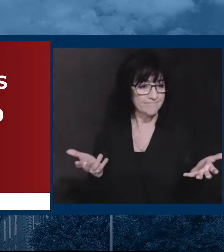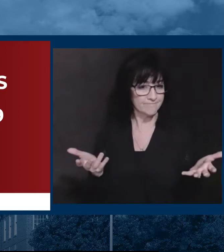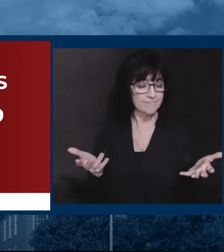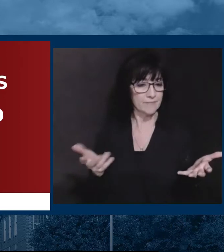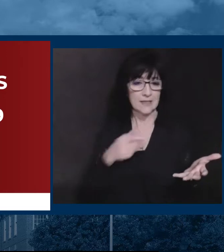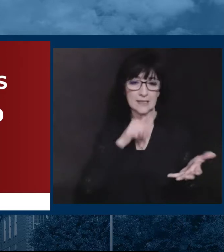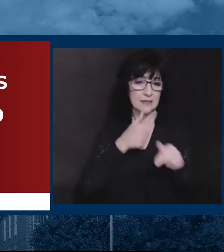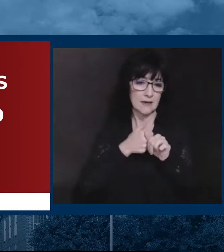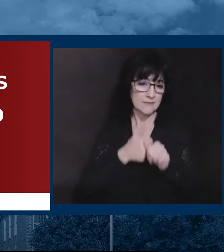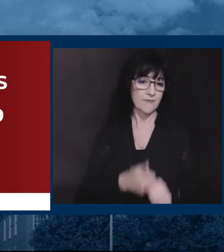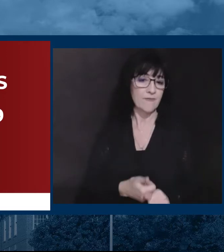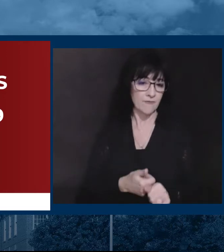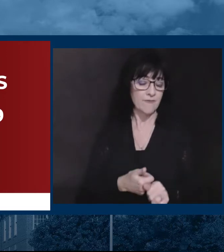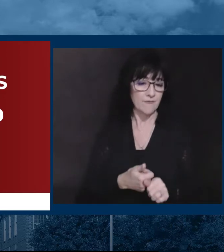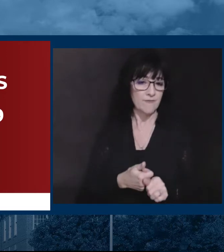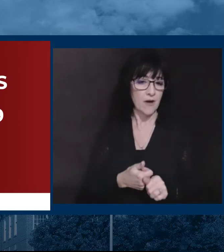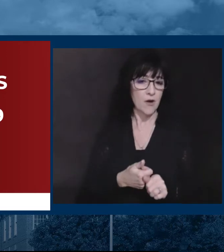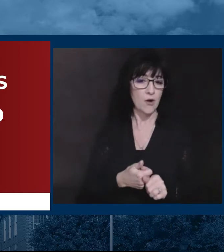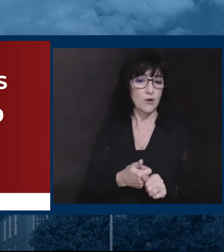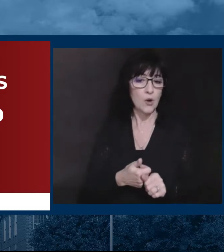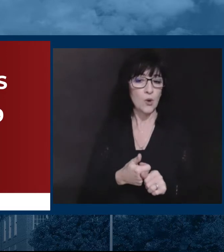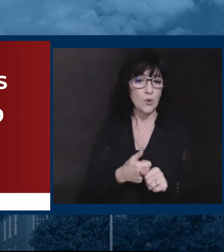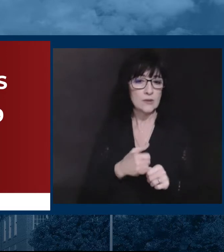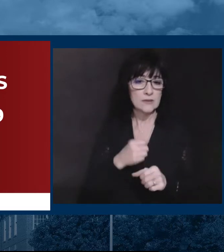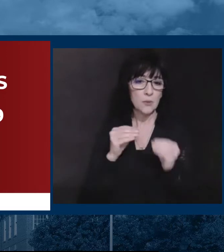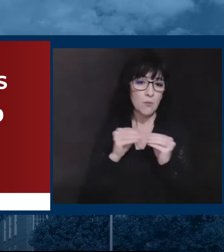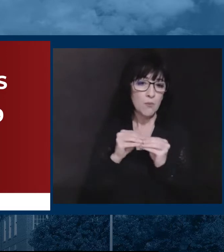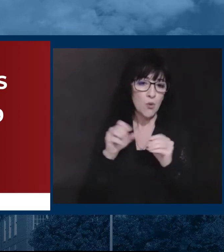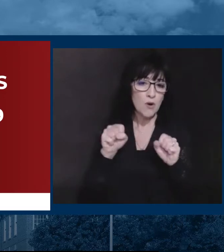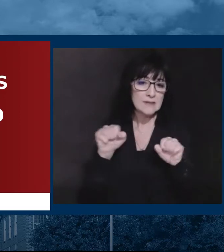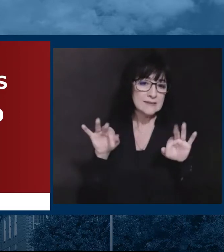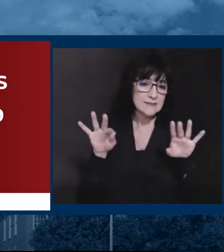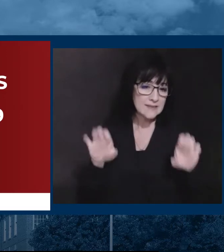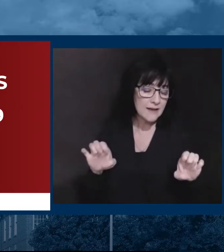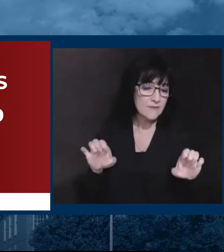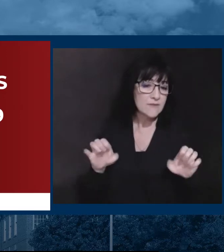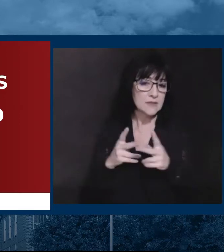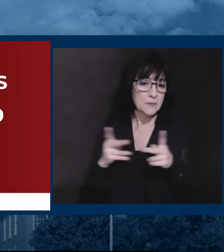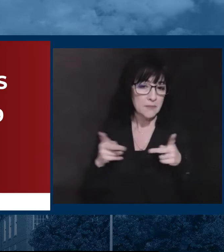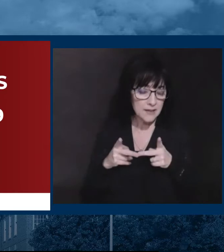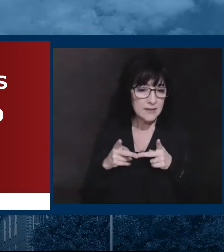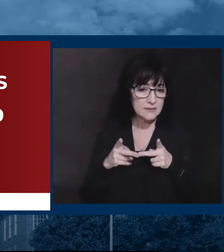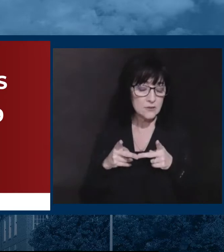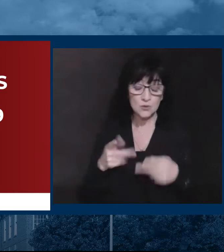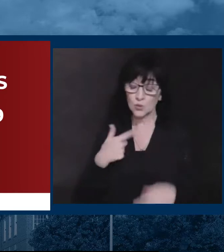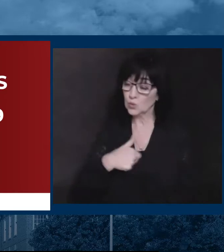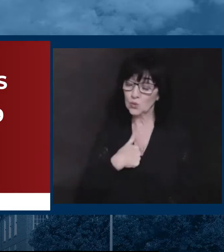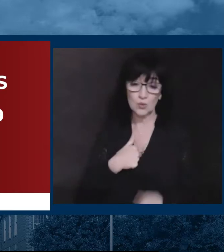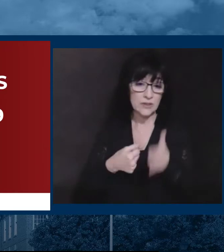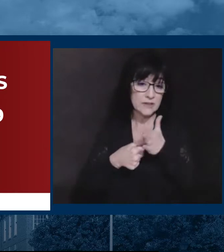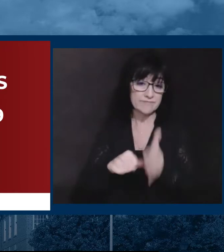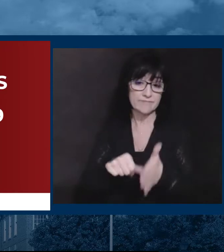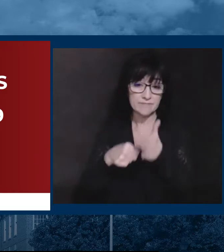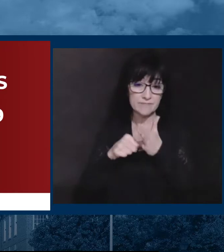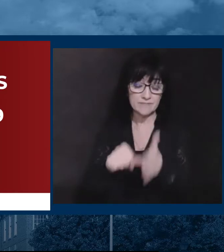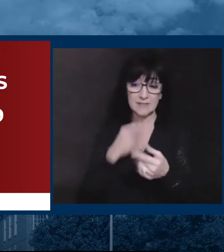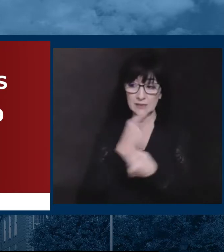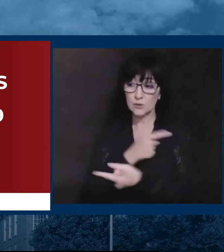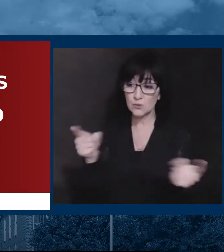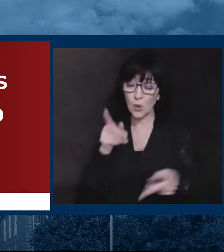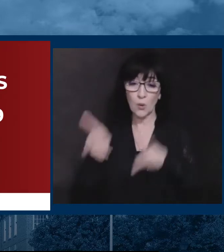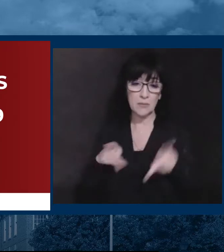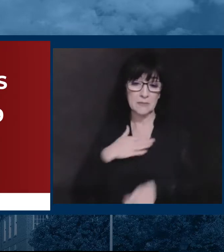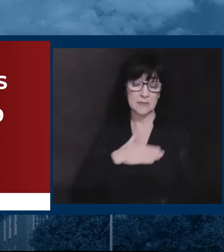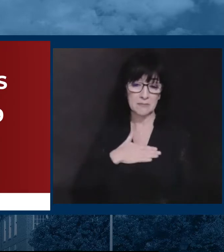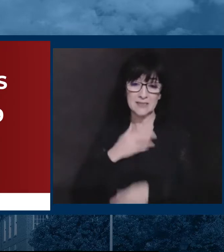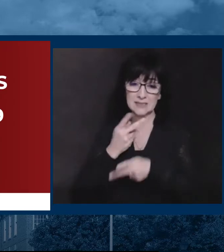we don't have a lot of control over, other than our constant messaging for individuals to be careful in your